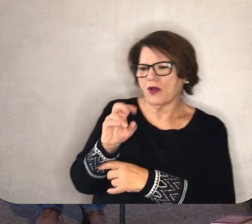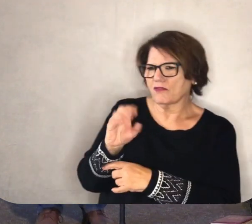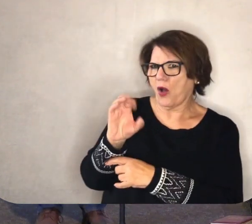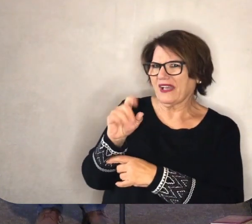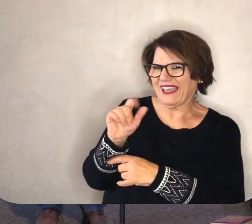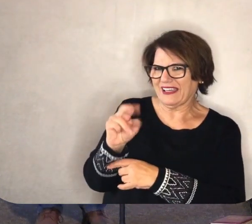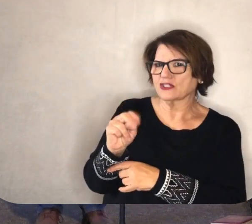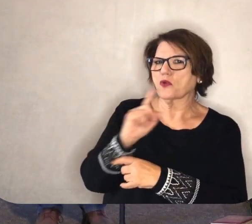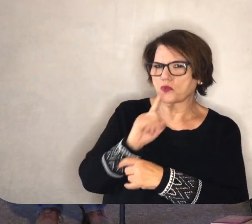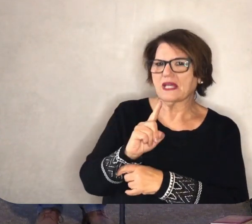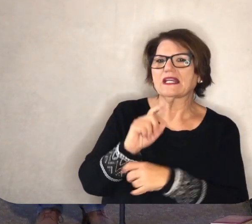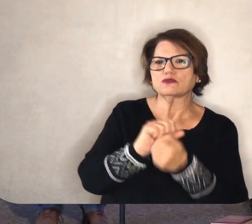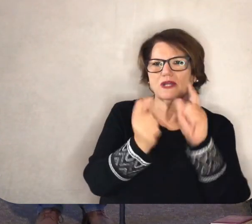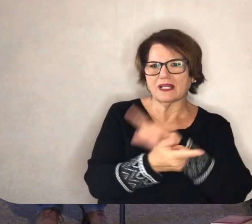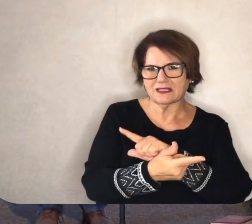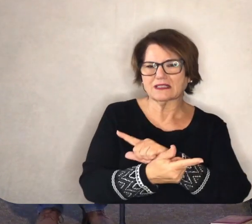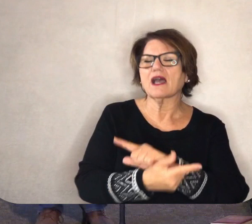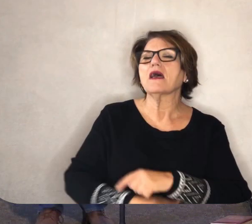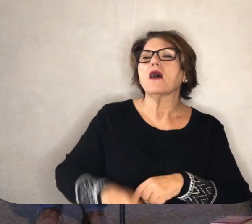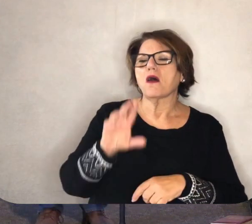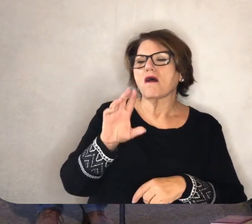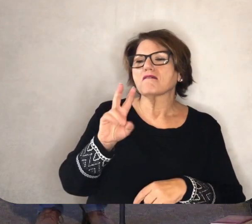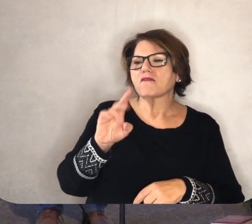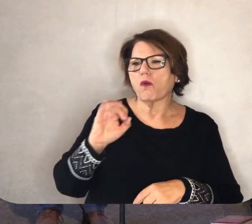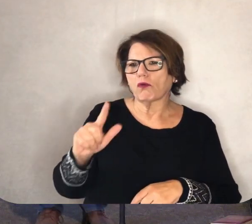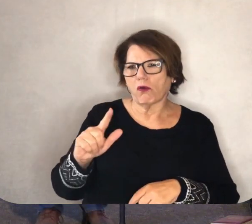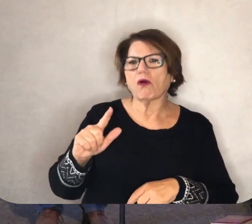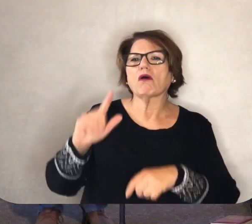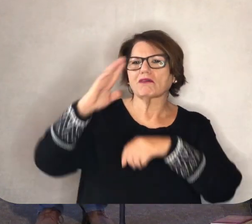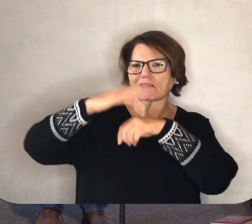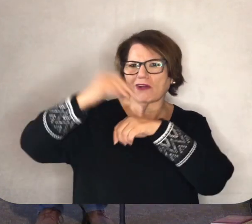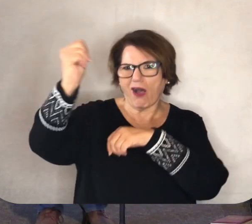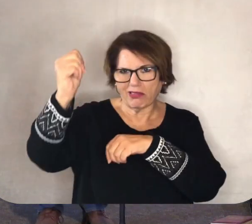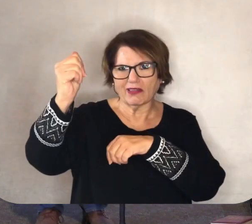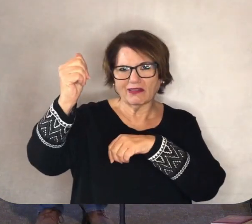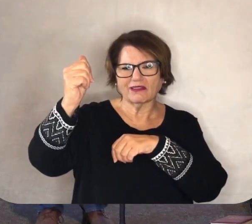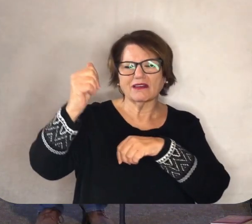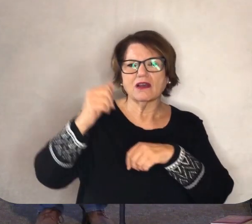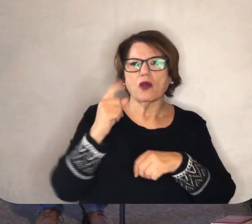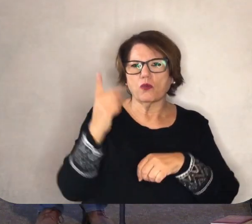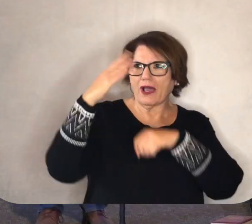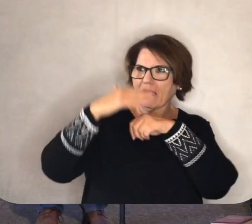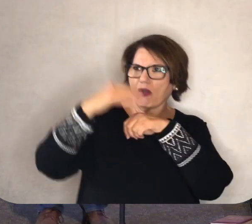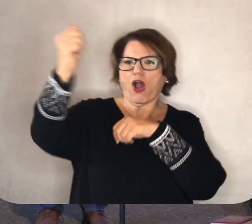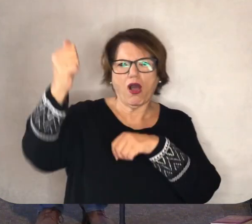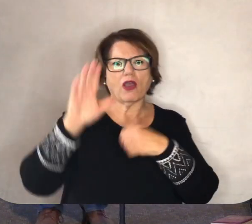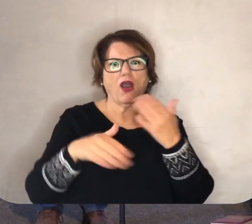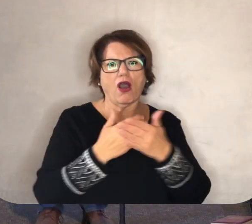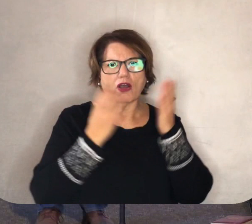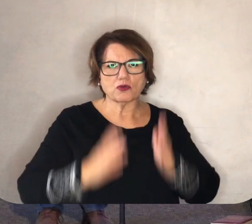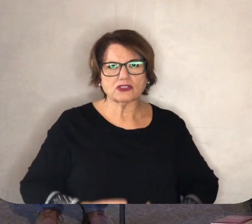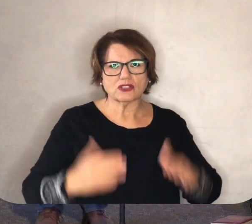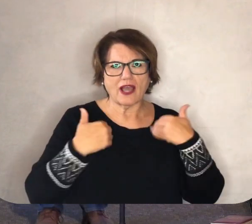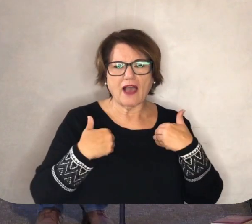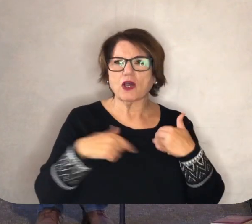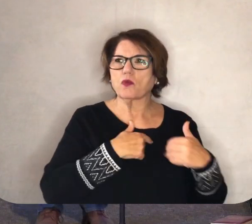means calling, voca, vocal. And there's only one calling that we have as Christians, to belong to